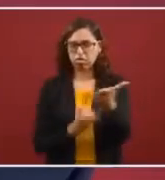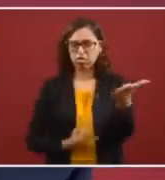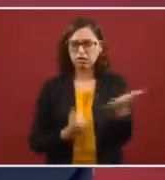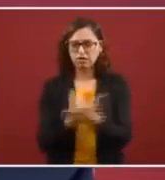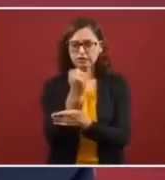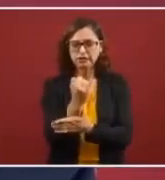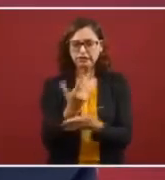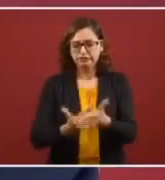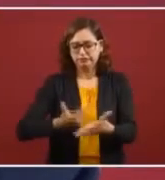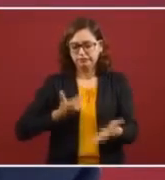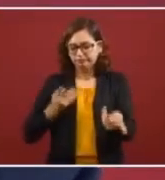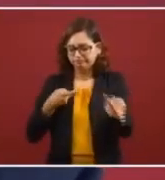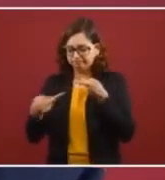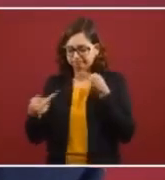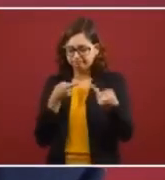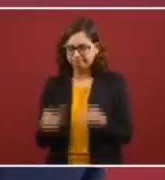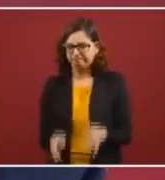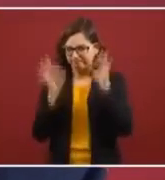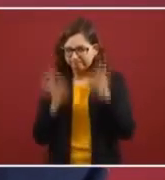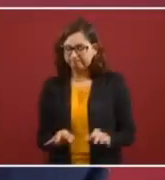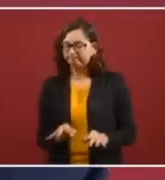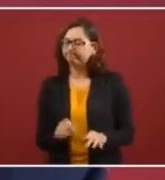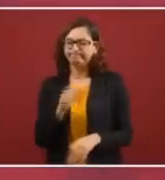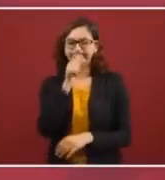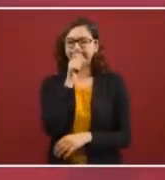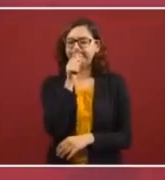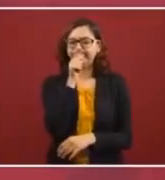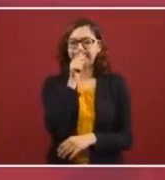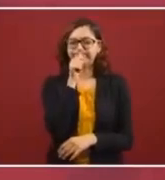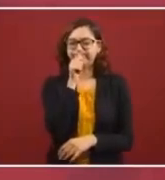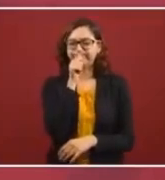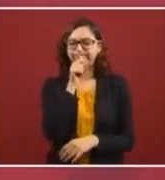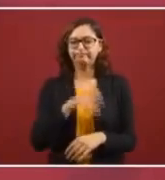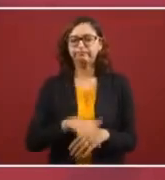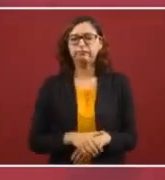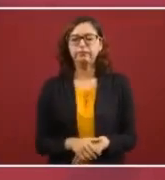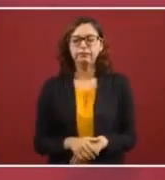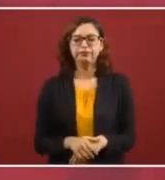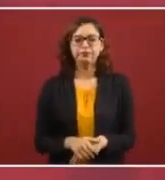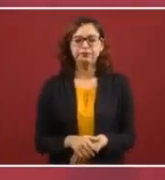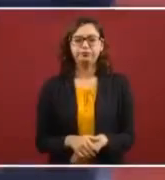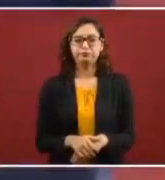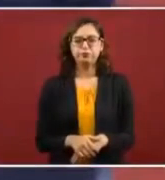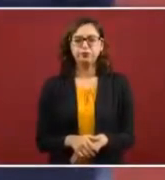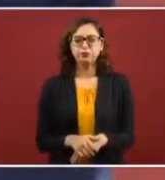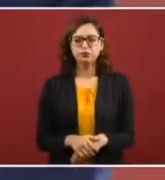precipitated. They did not have enough preparation.